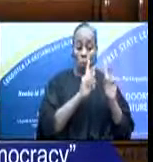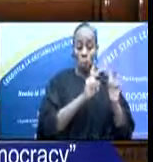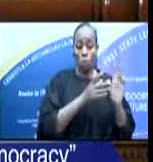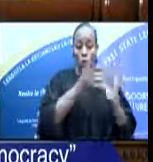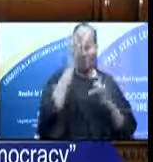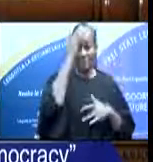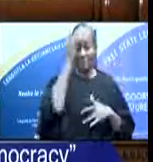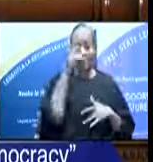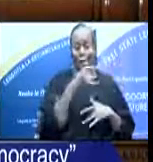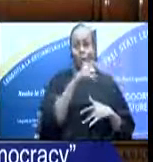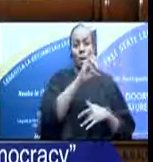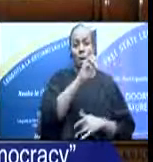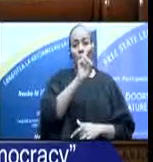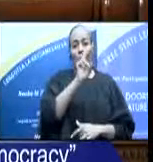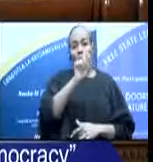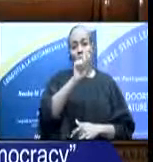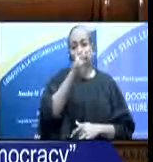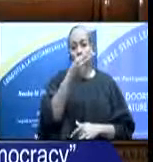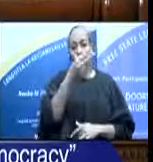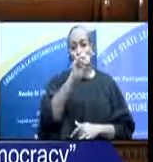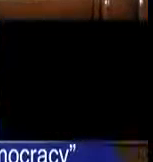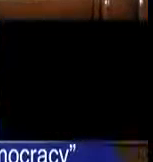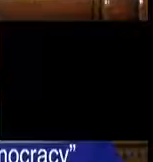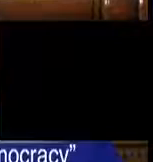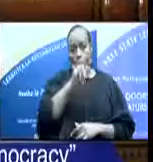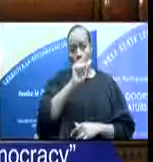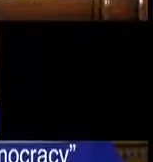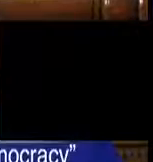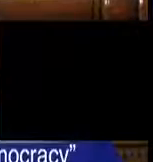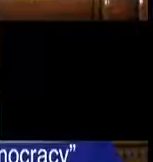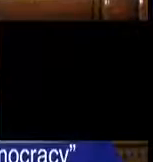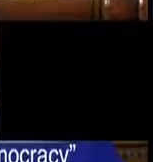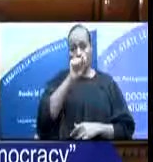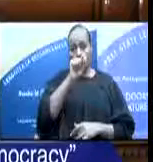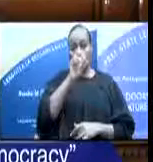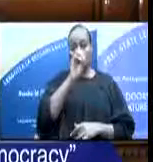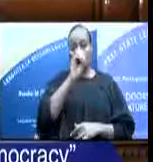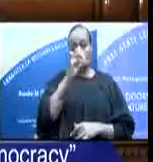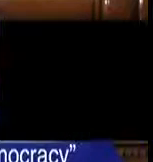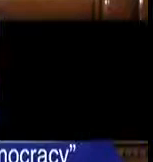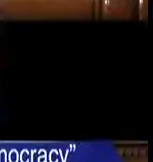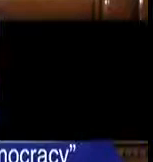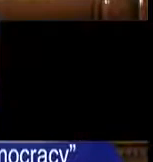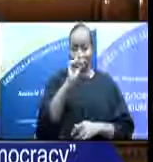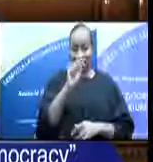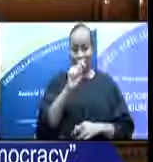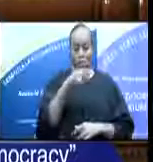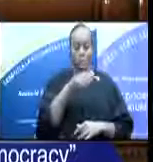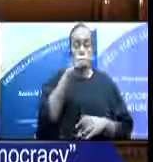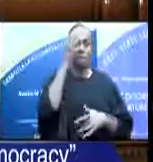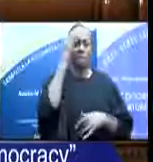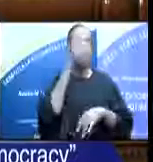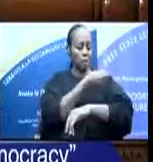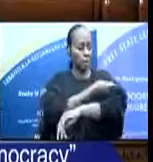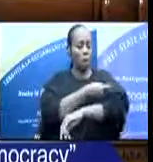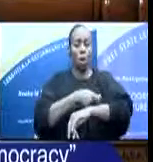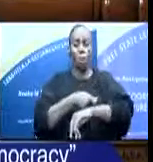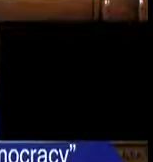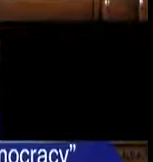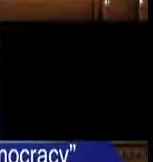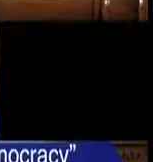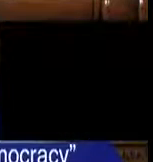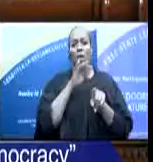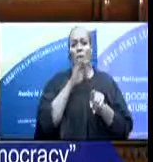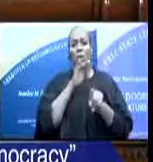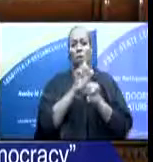services, which is heightened by the inadequate availability of theater time, thus leading to